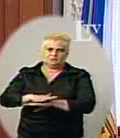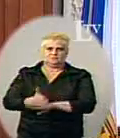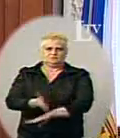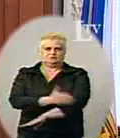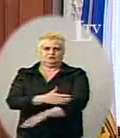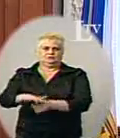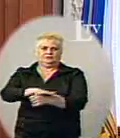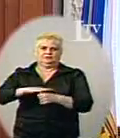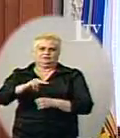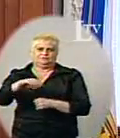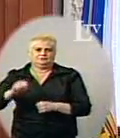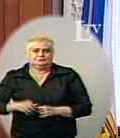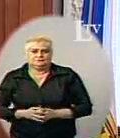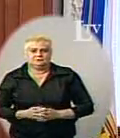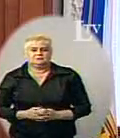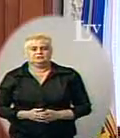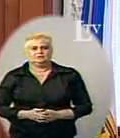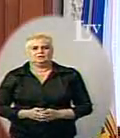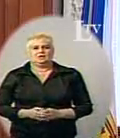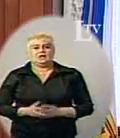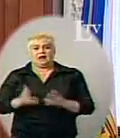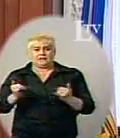Through the establishment of an